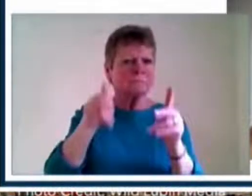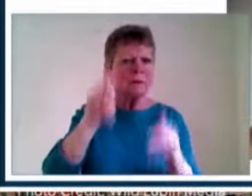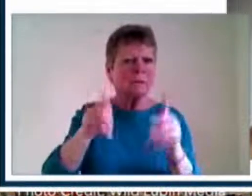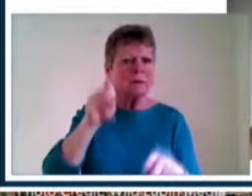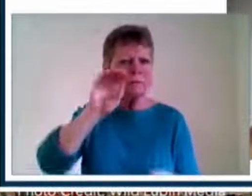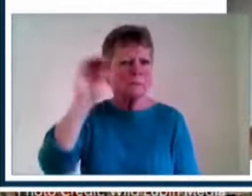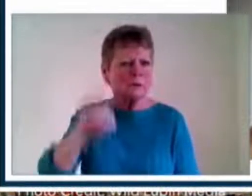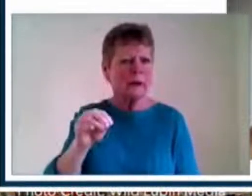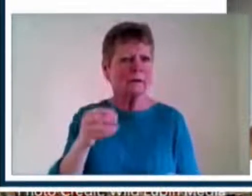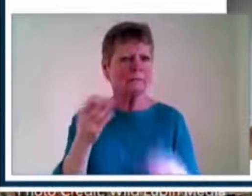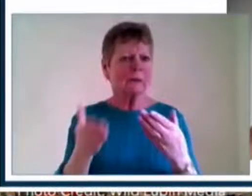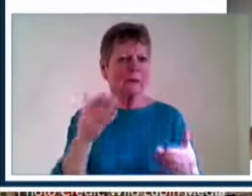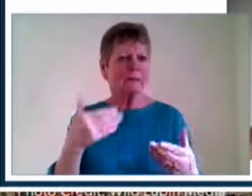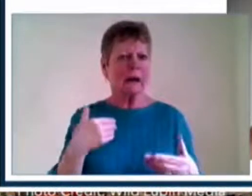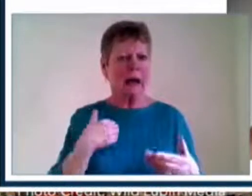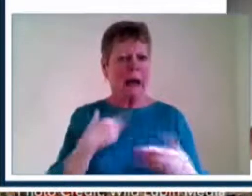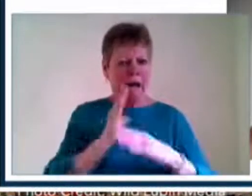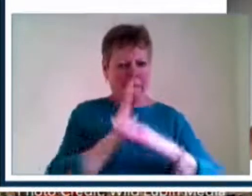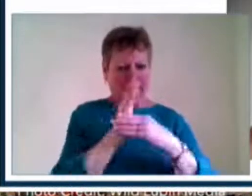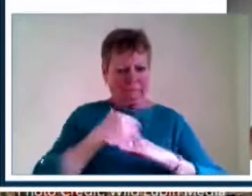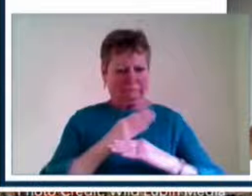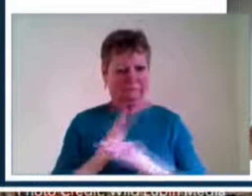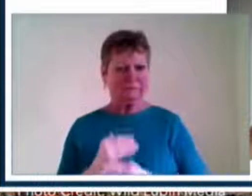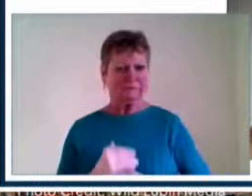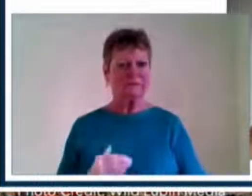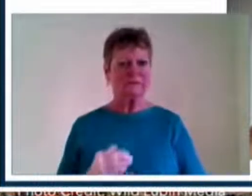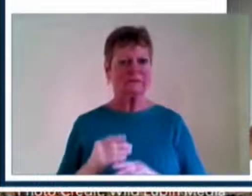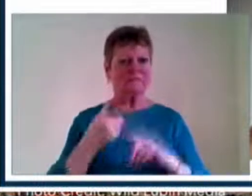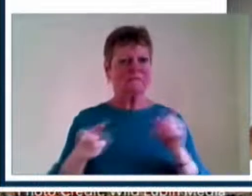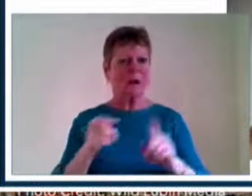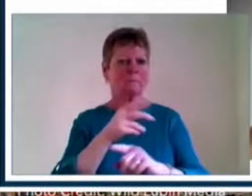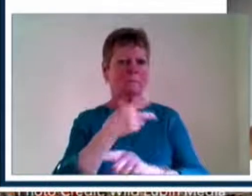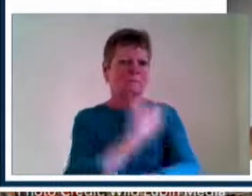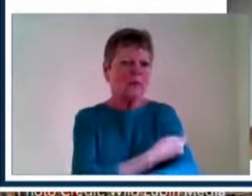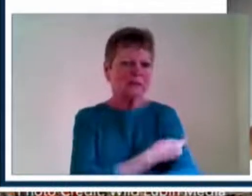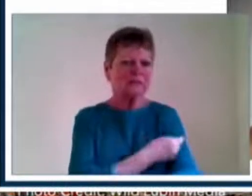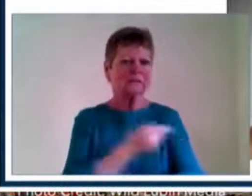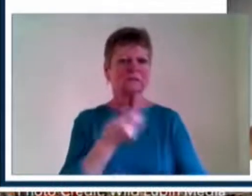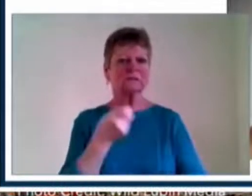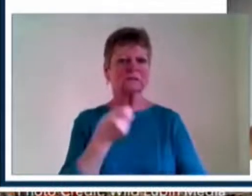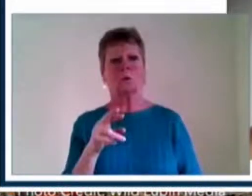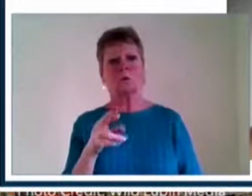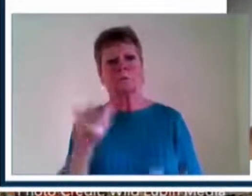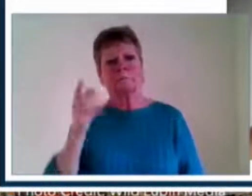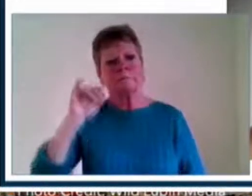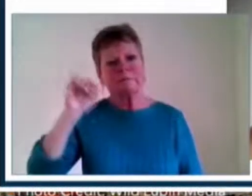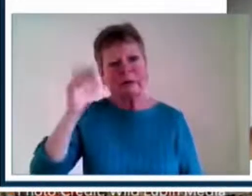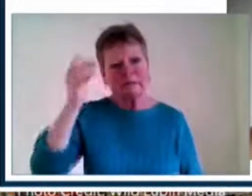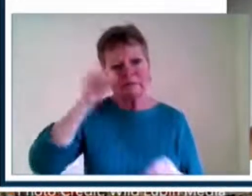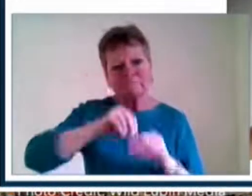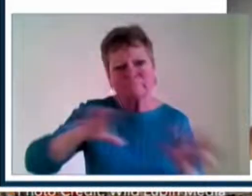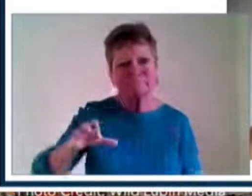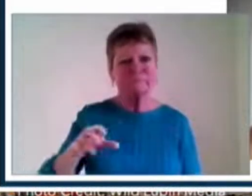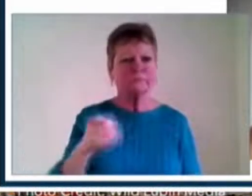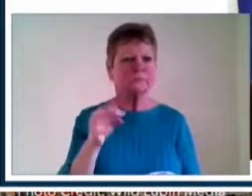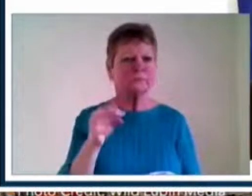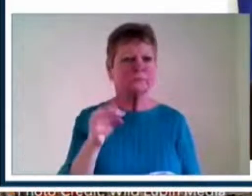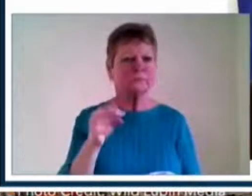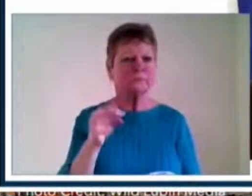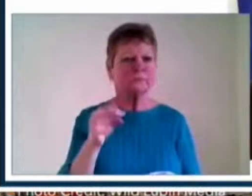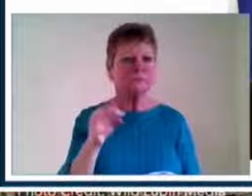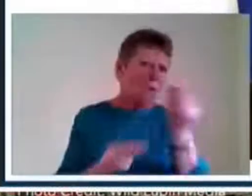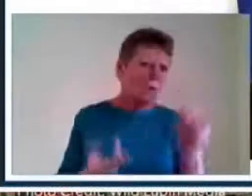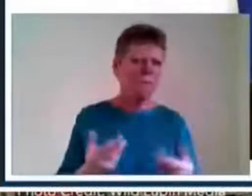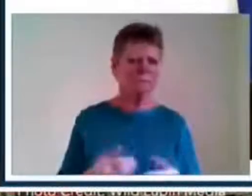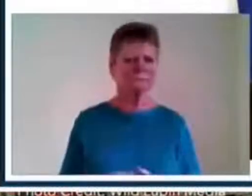will now have immunity from a combination of vaccine or infection or both. Next, we'll go to